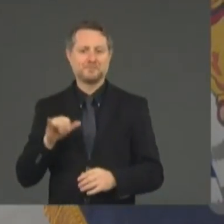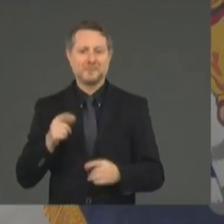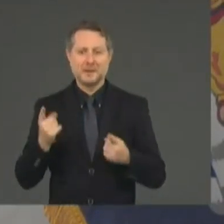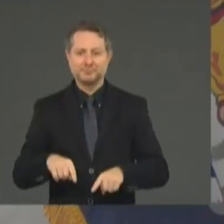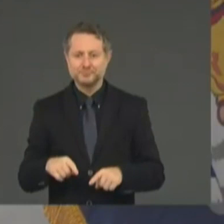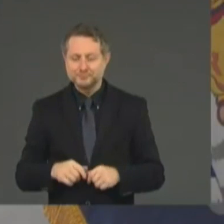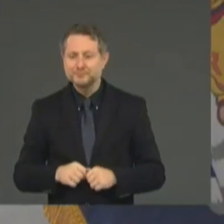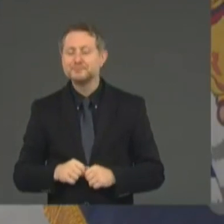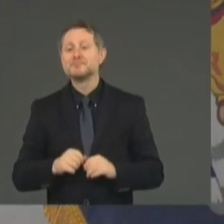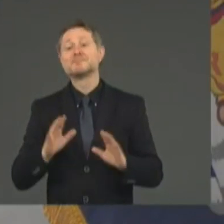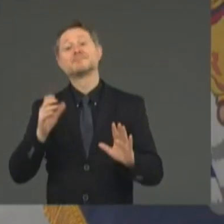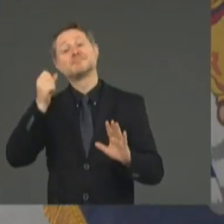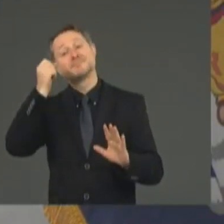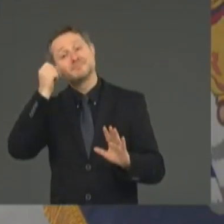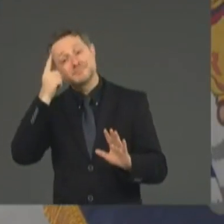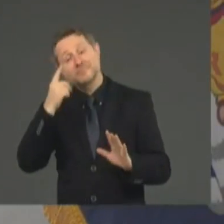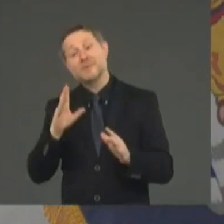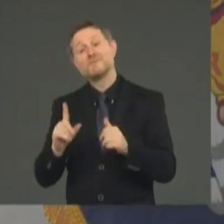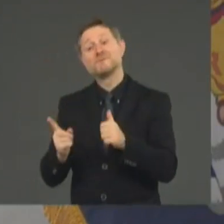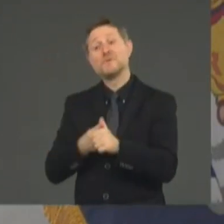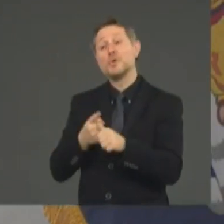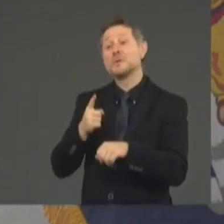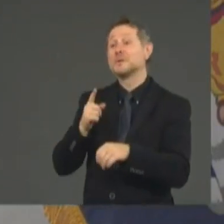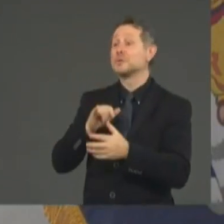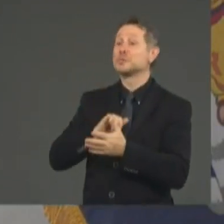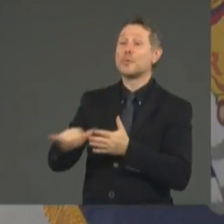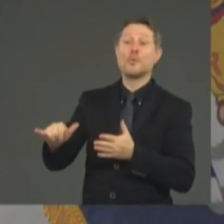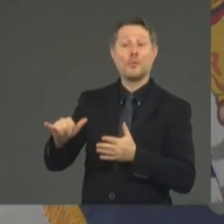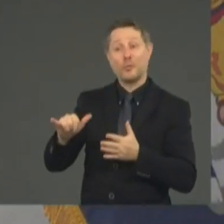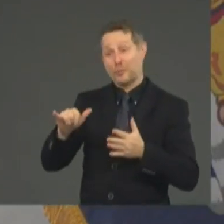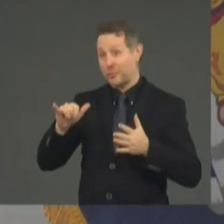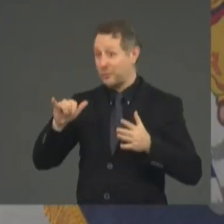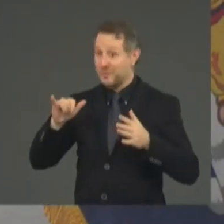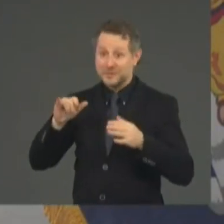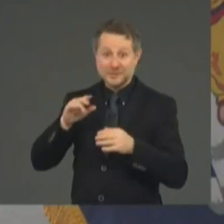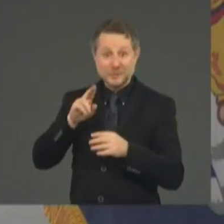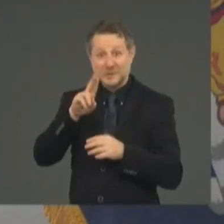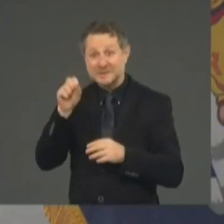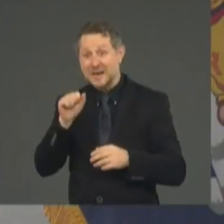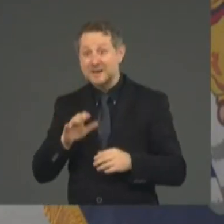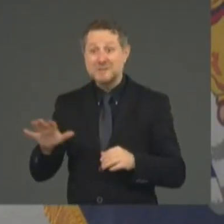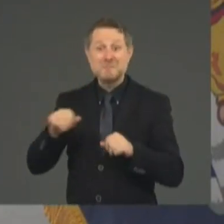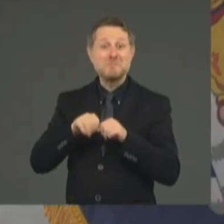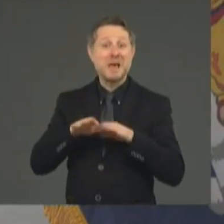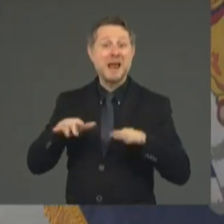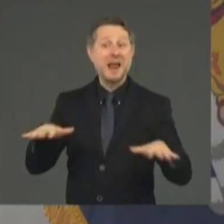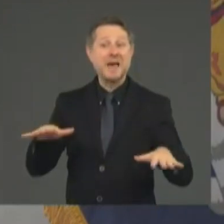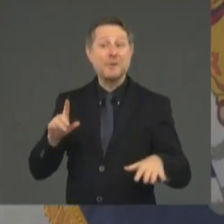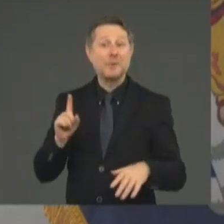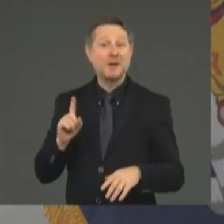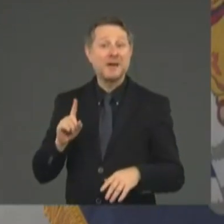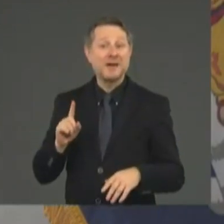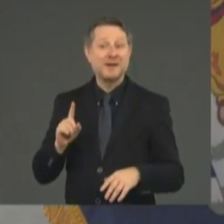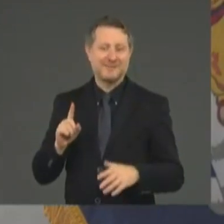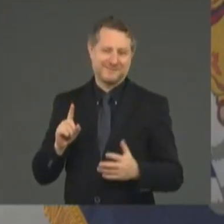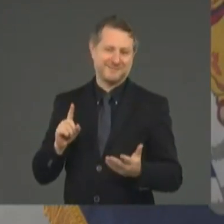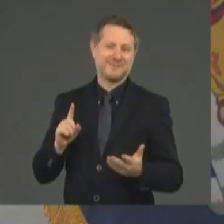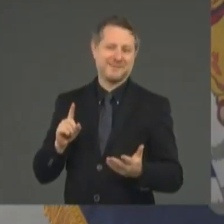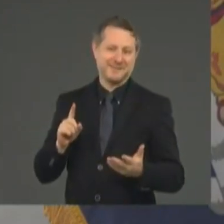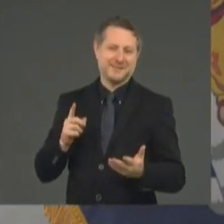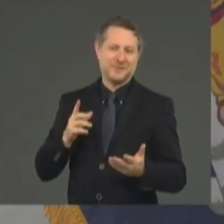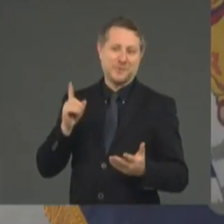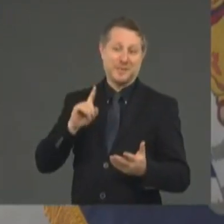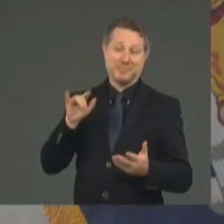first hotspot in the United States. The first, they called it a hotspot, before it was even called a hotspot.